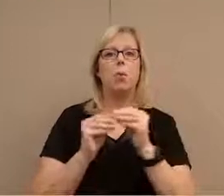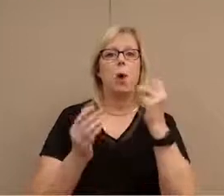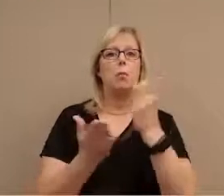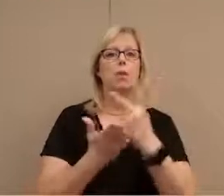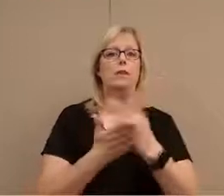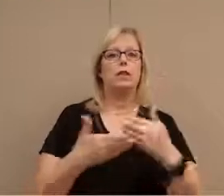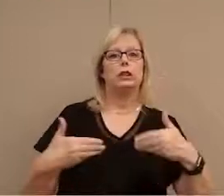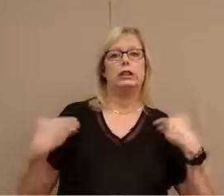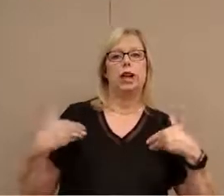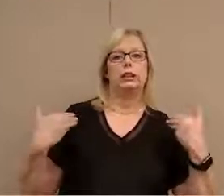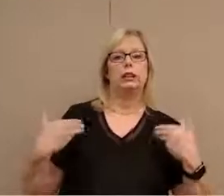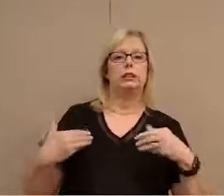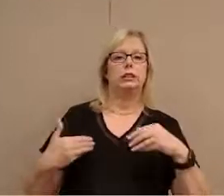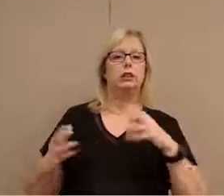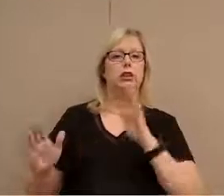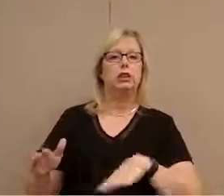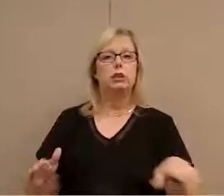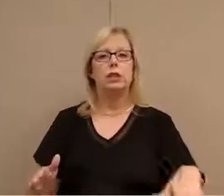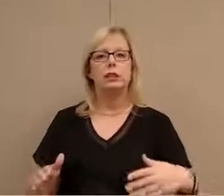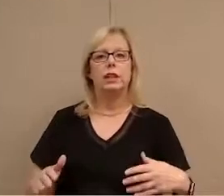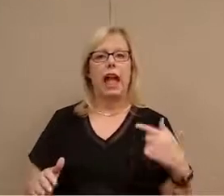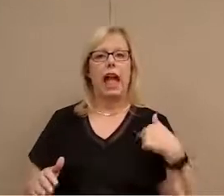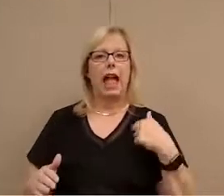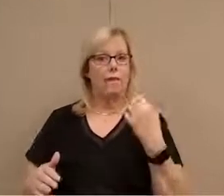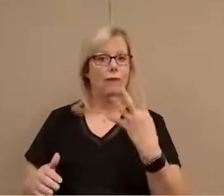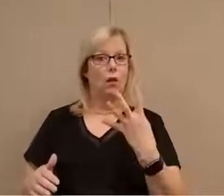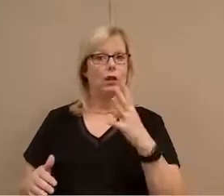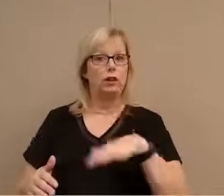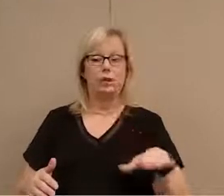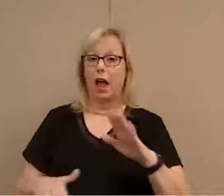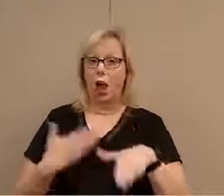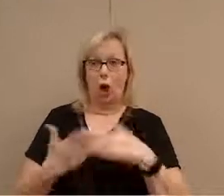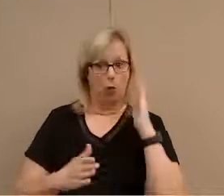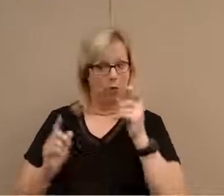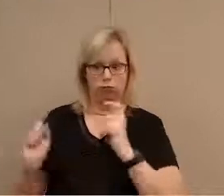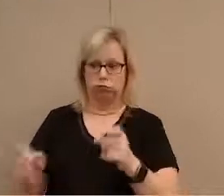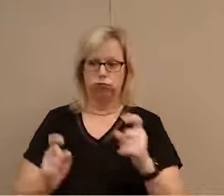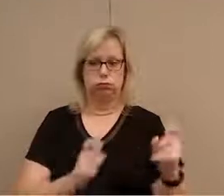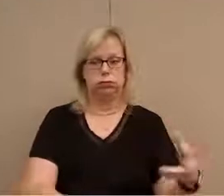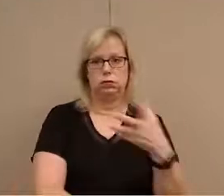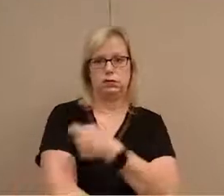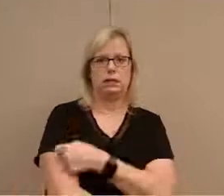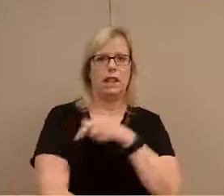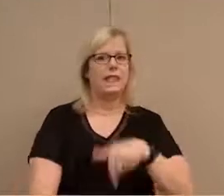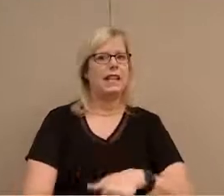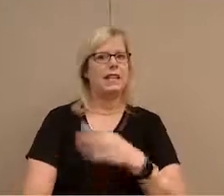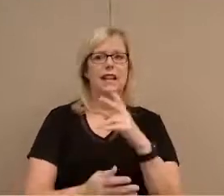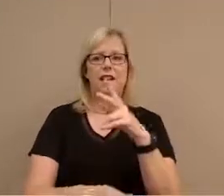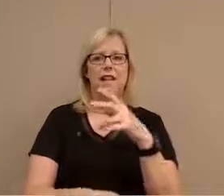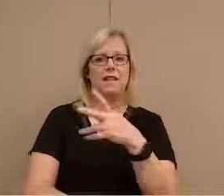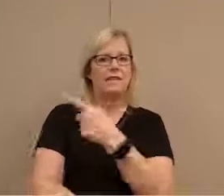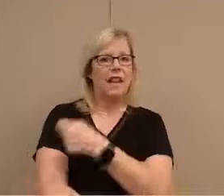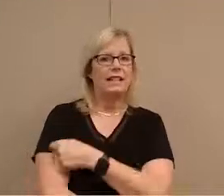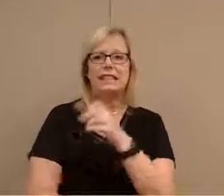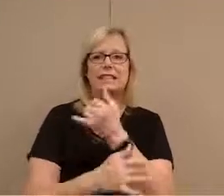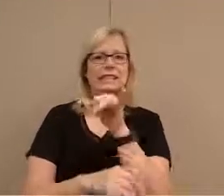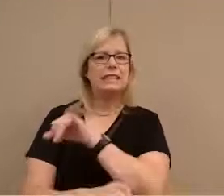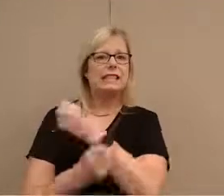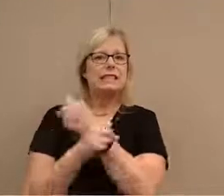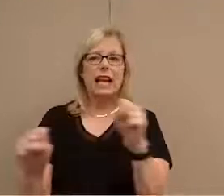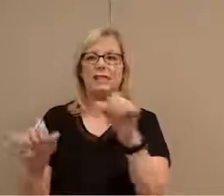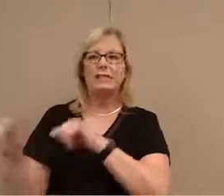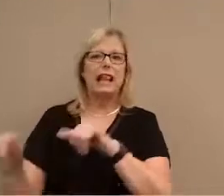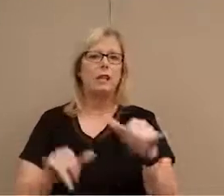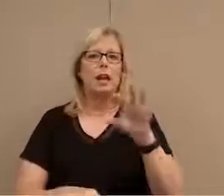the younger ages, and I have 4 kids, they're all going to be vaccinated. This vaccine is just as safe as the flu vaccine that we take